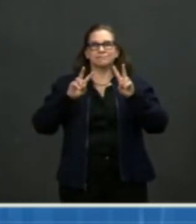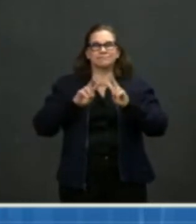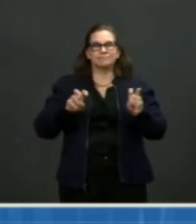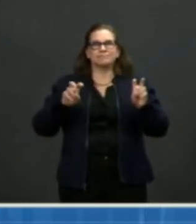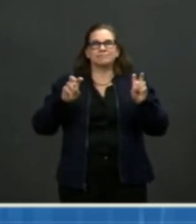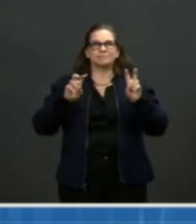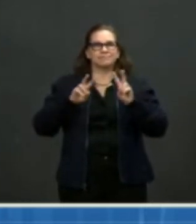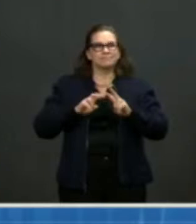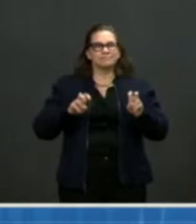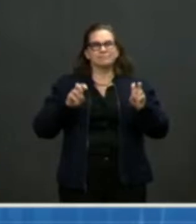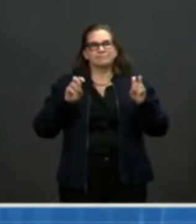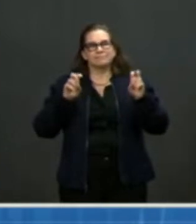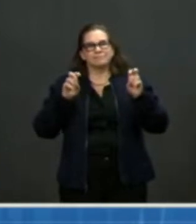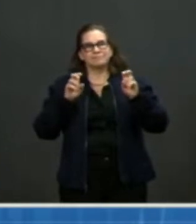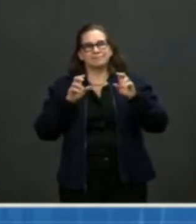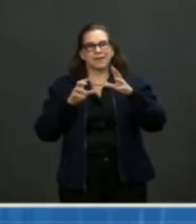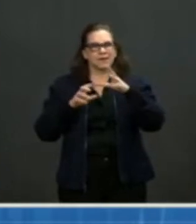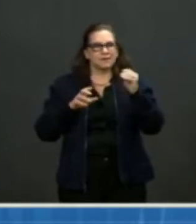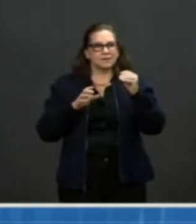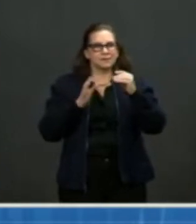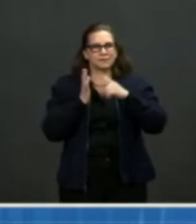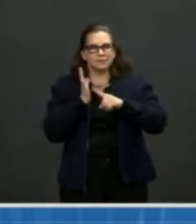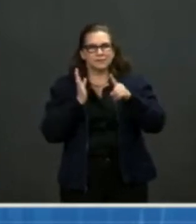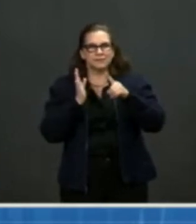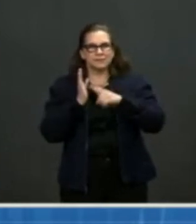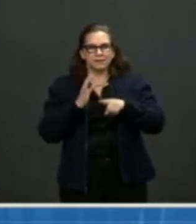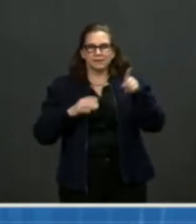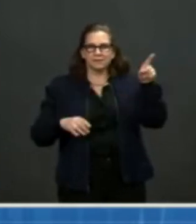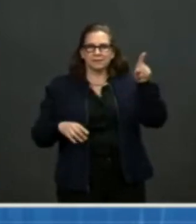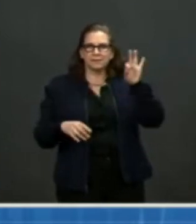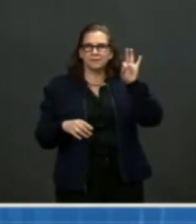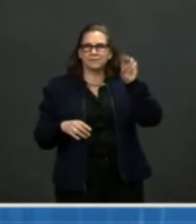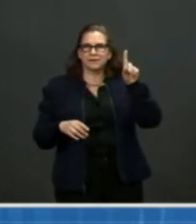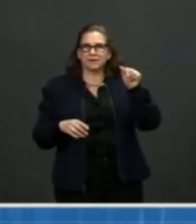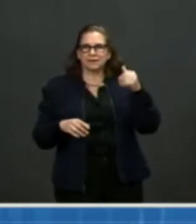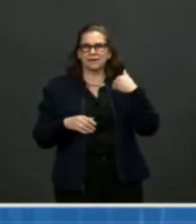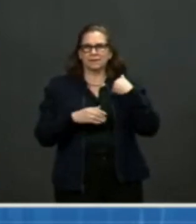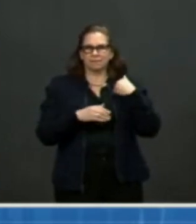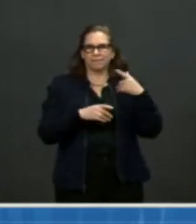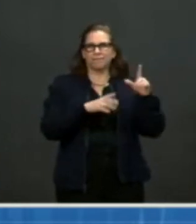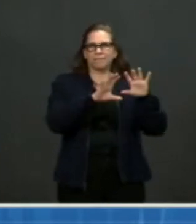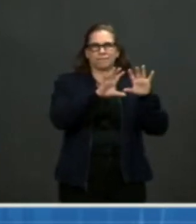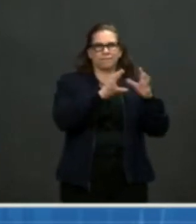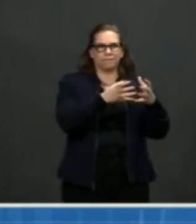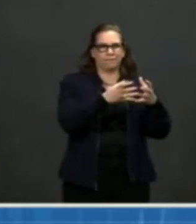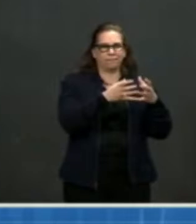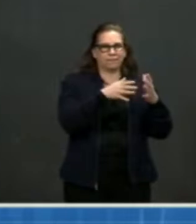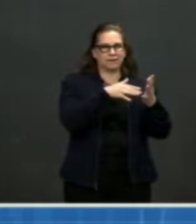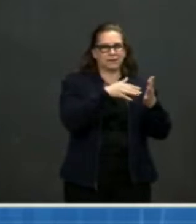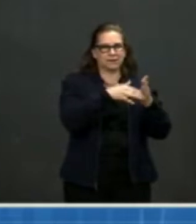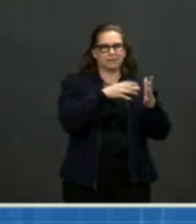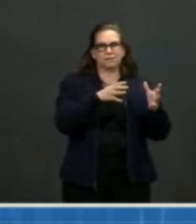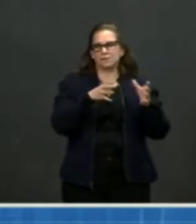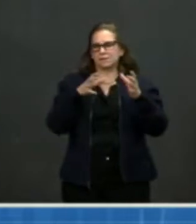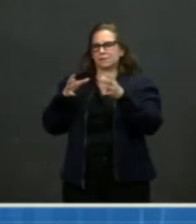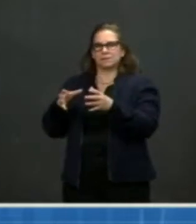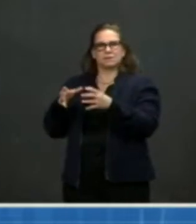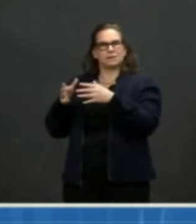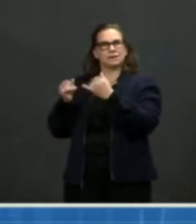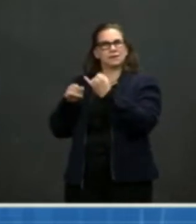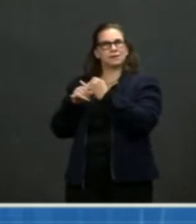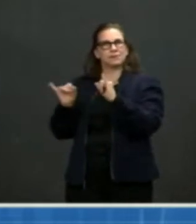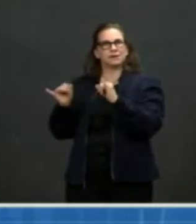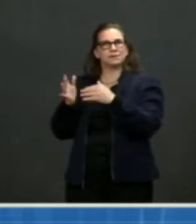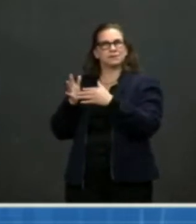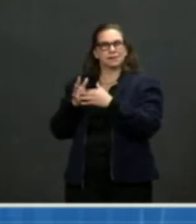emphasizing the FDA's independence? And why do you make such an important point about emphasizing the transparency? It's because the science is going to be